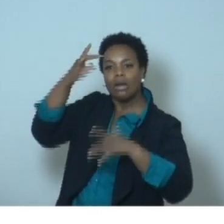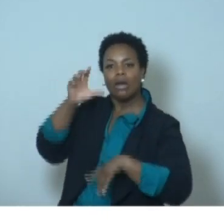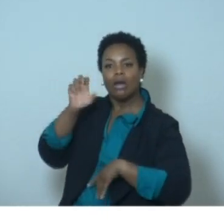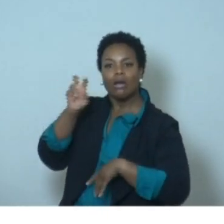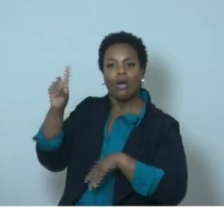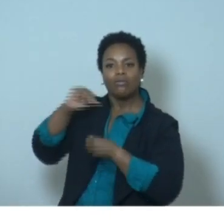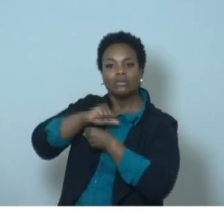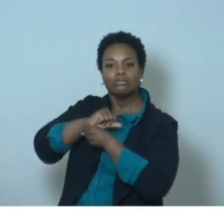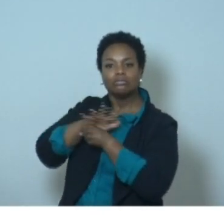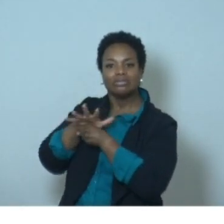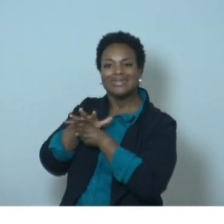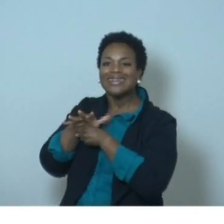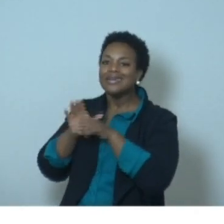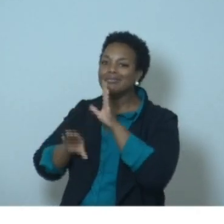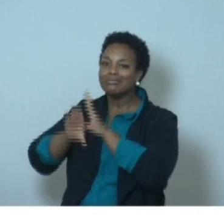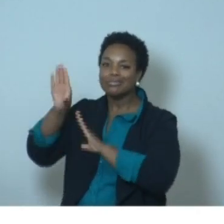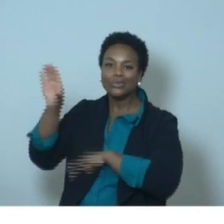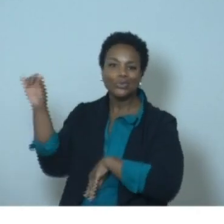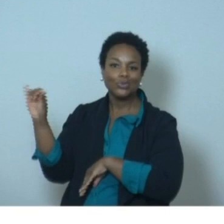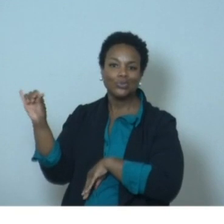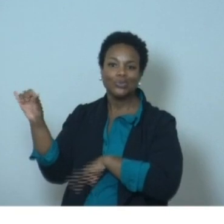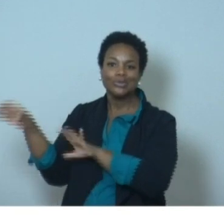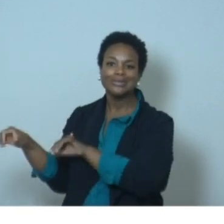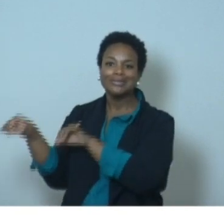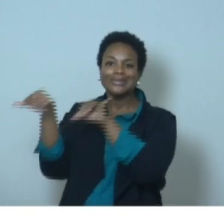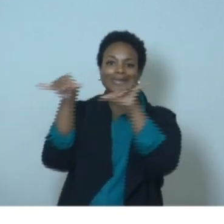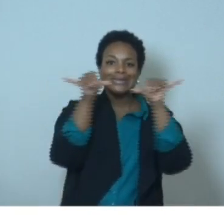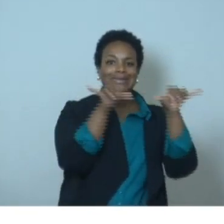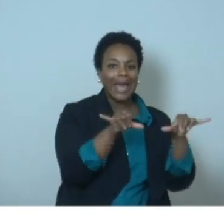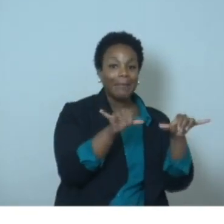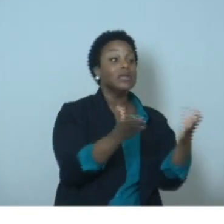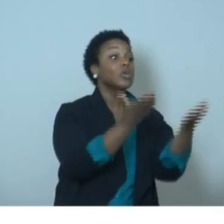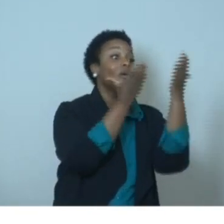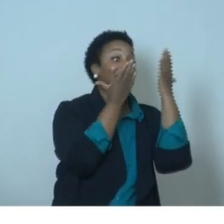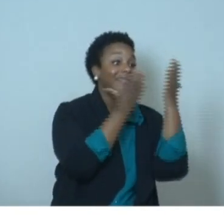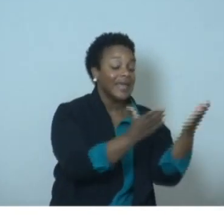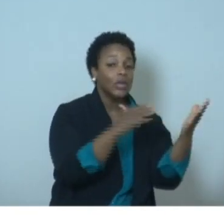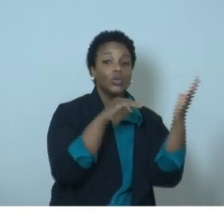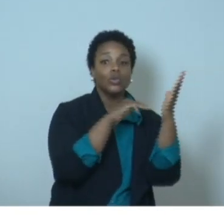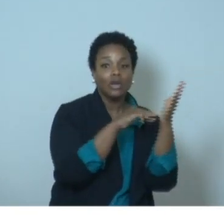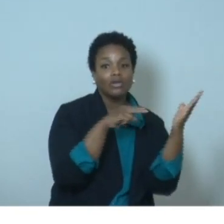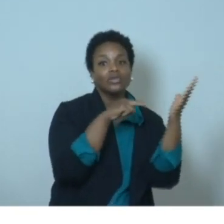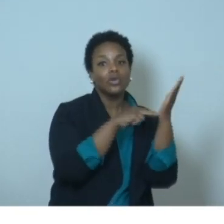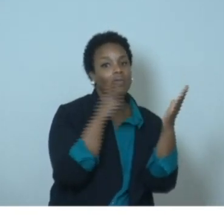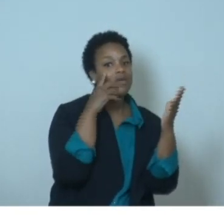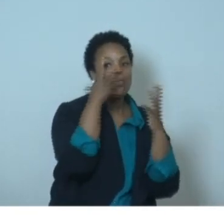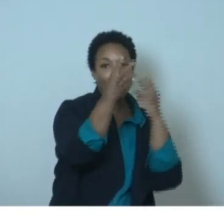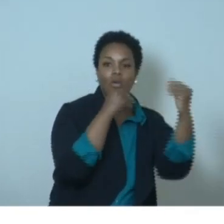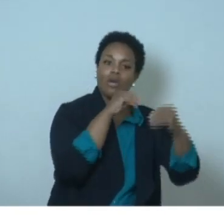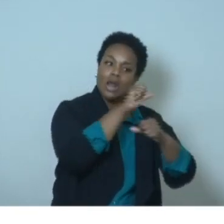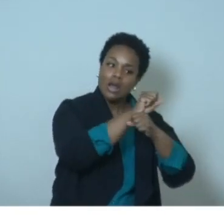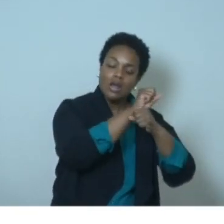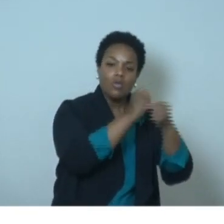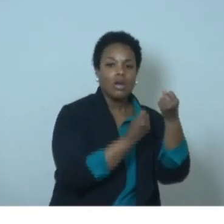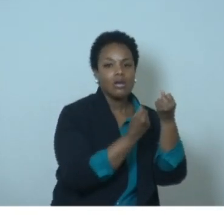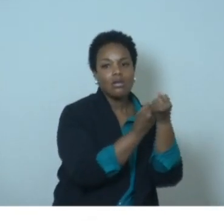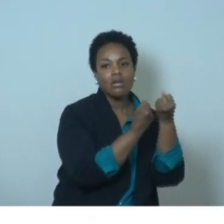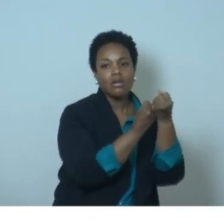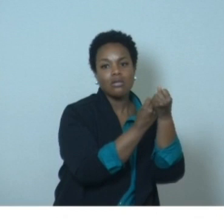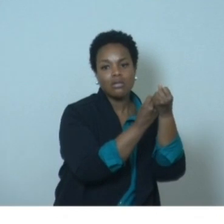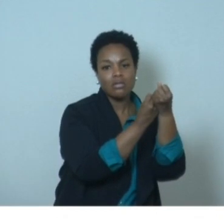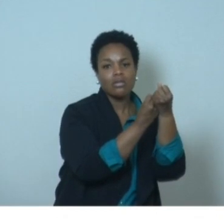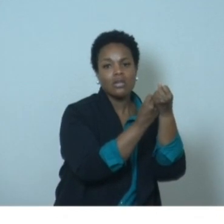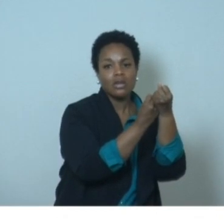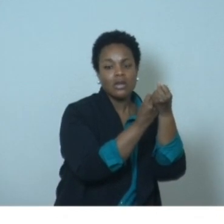healthcare workers being on the front line. And a healthcare worker, you also need to know, it's a very, very broad definition. How we